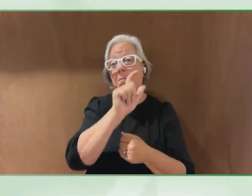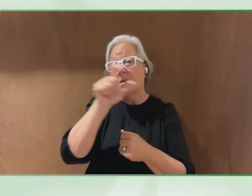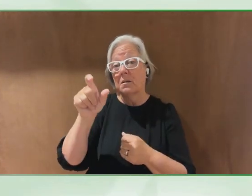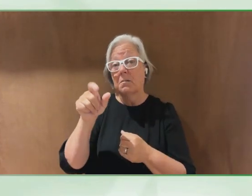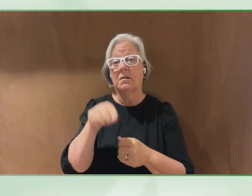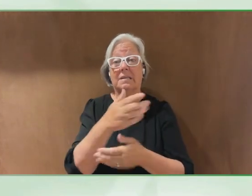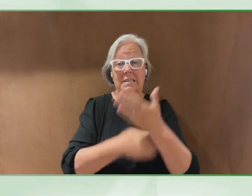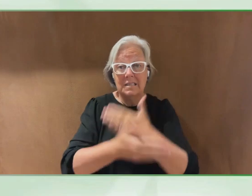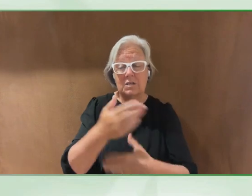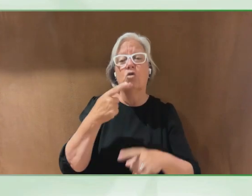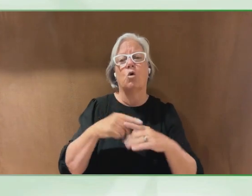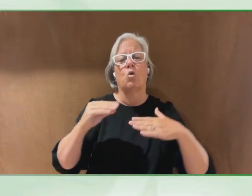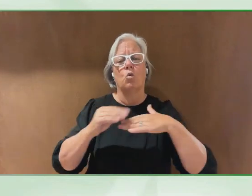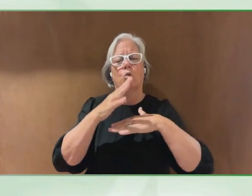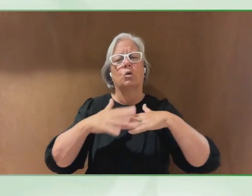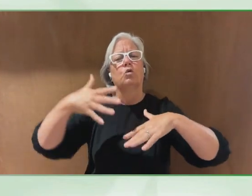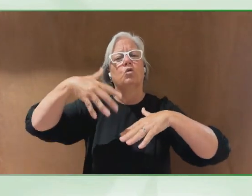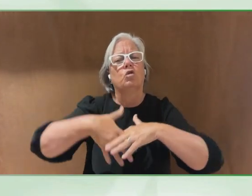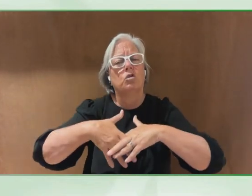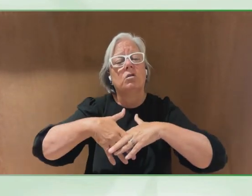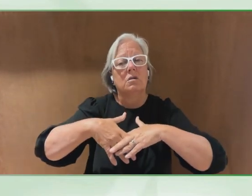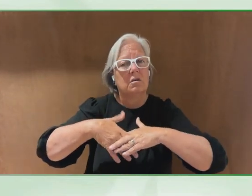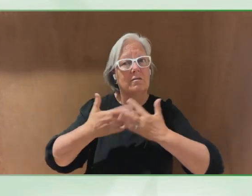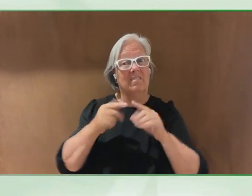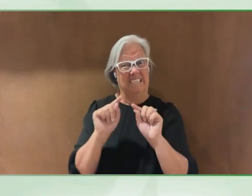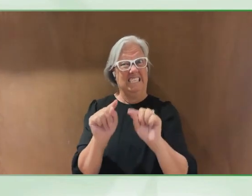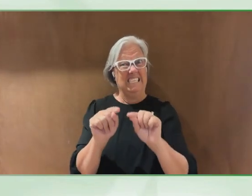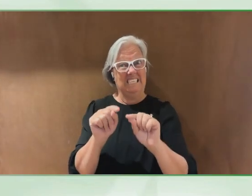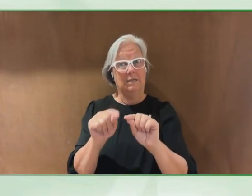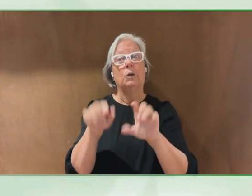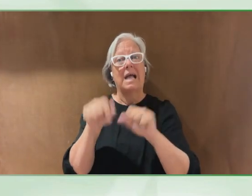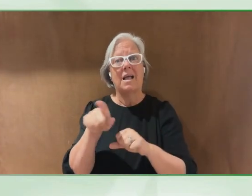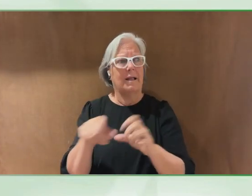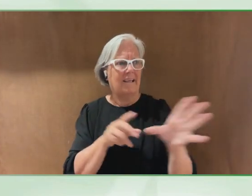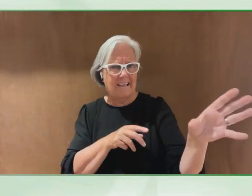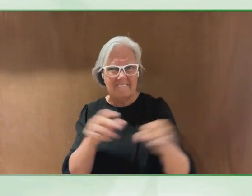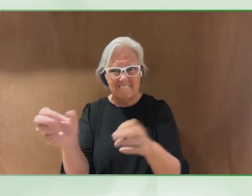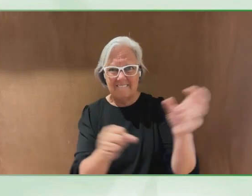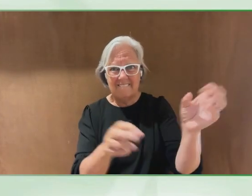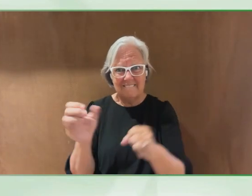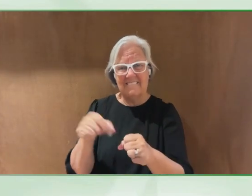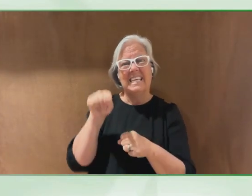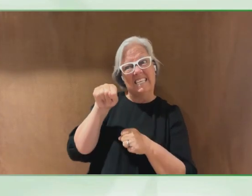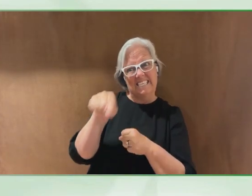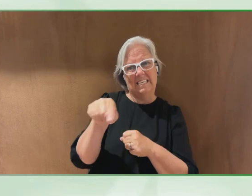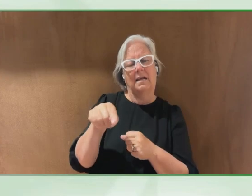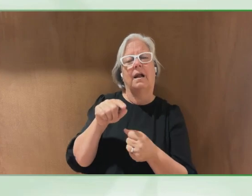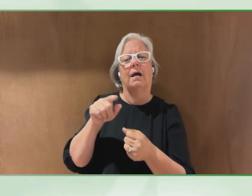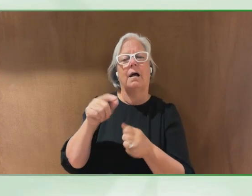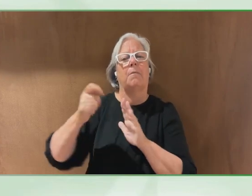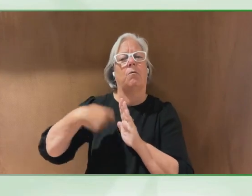to bring in or find a pipeline of people using those programs that exist. Working with peers